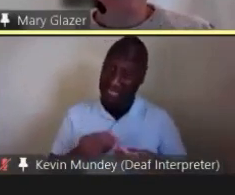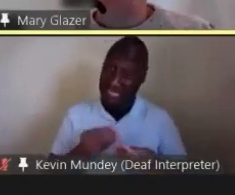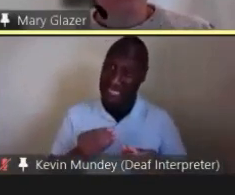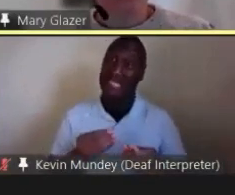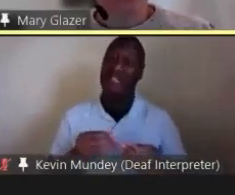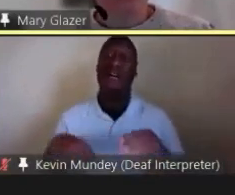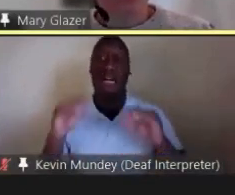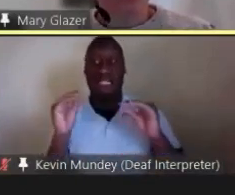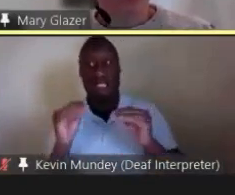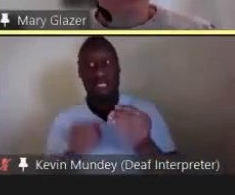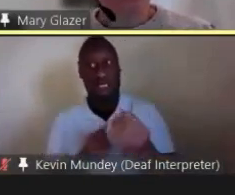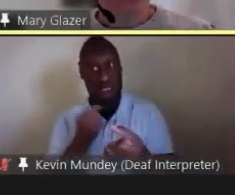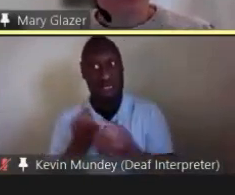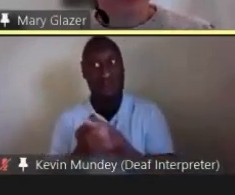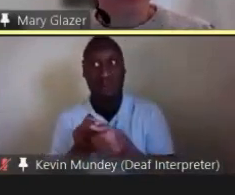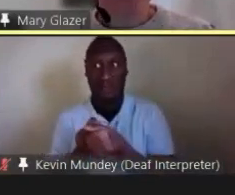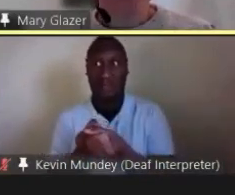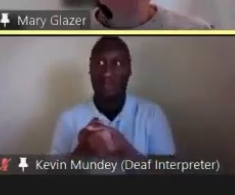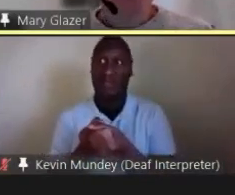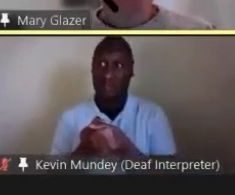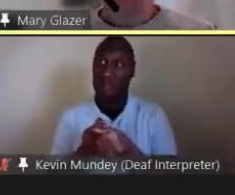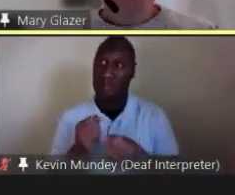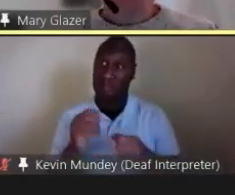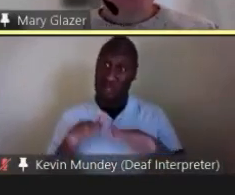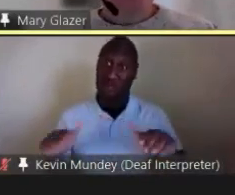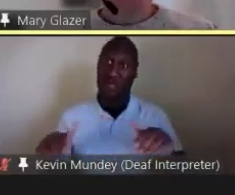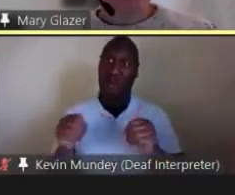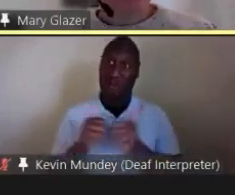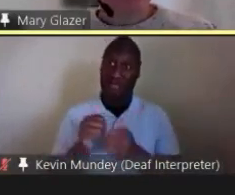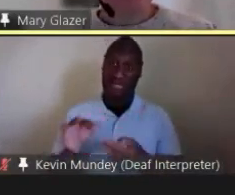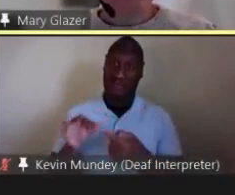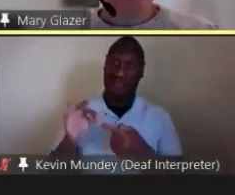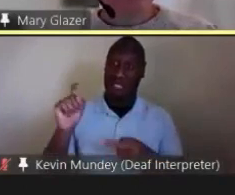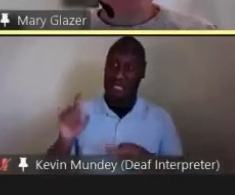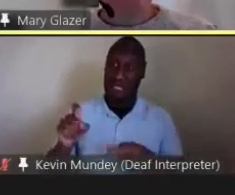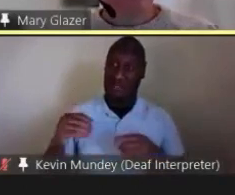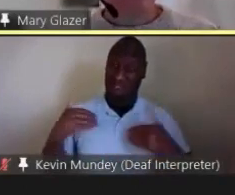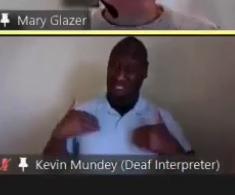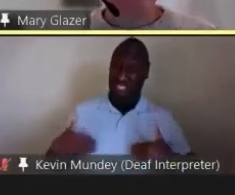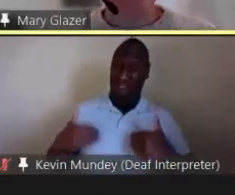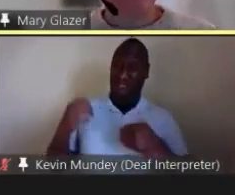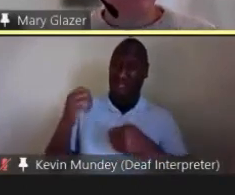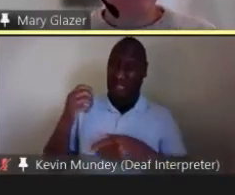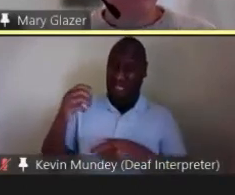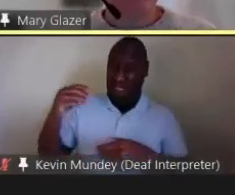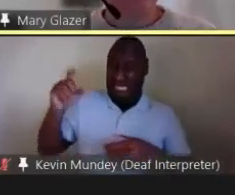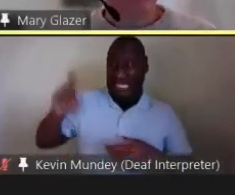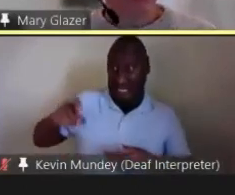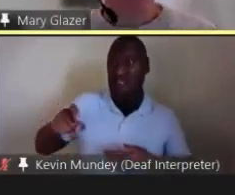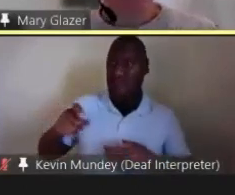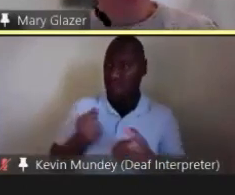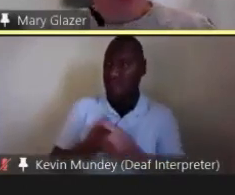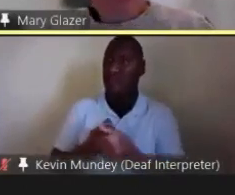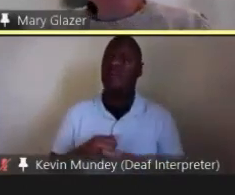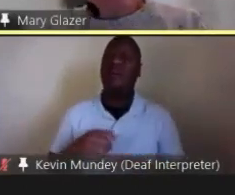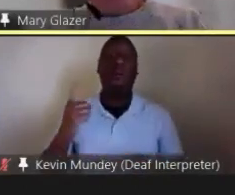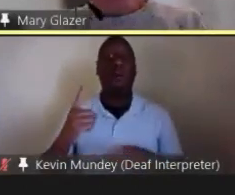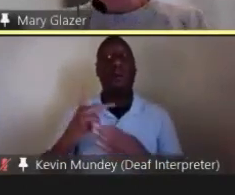for families of children with special healthcare needs. One of our initiatives is the Philadelphia Special Needs